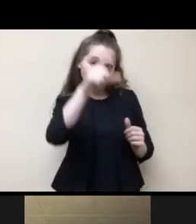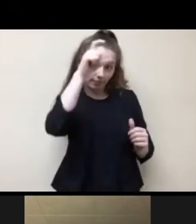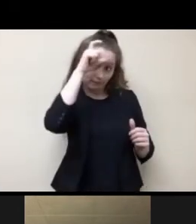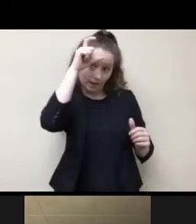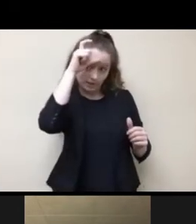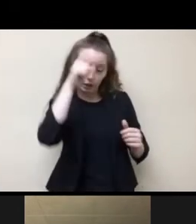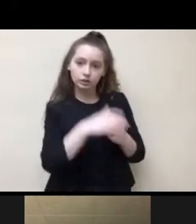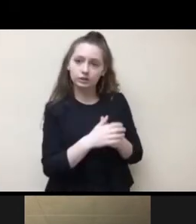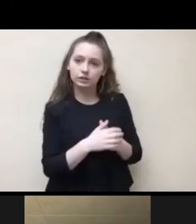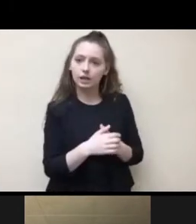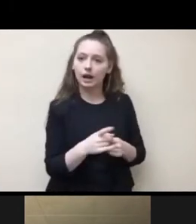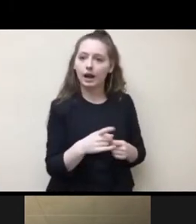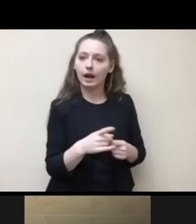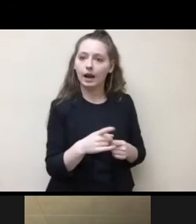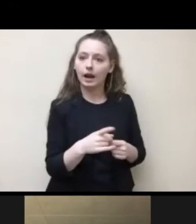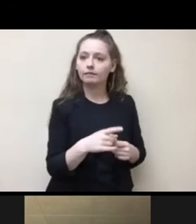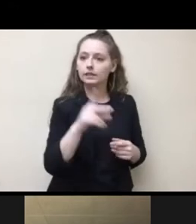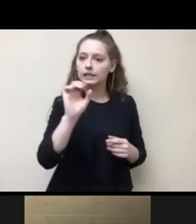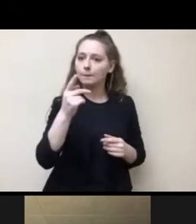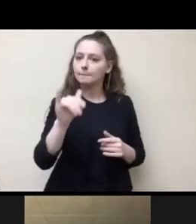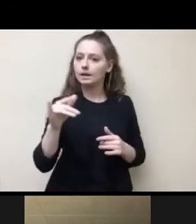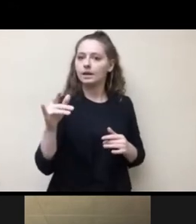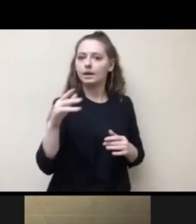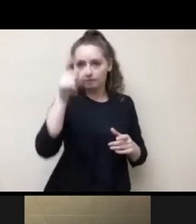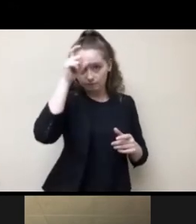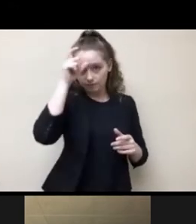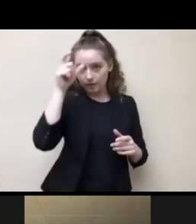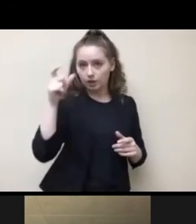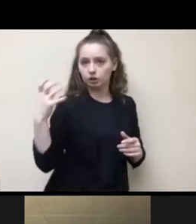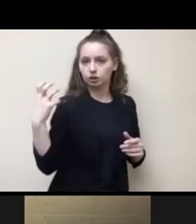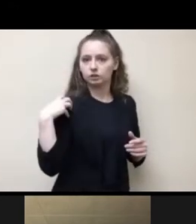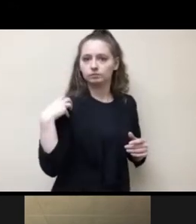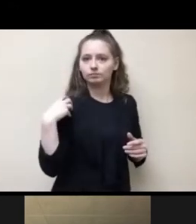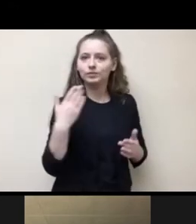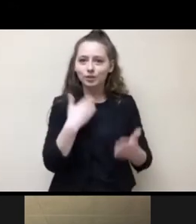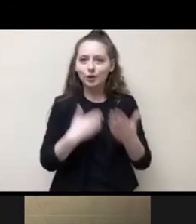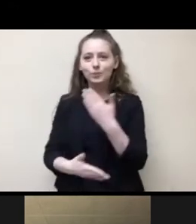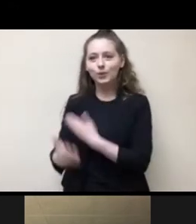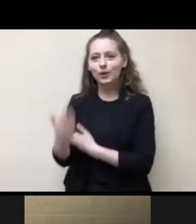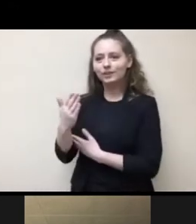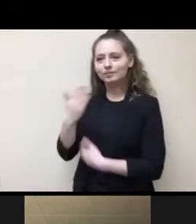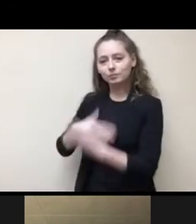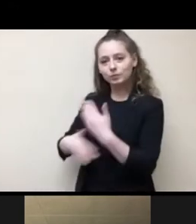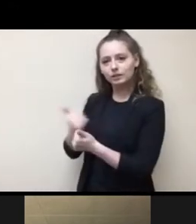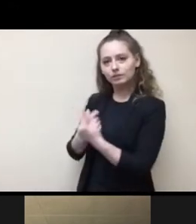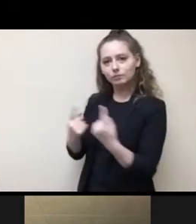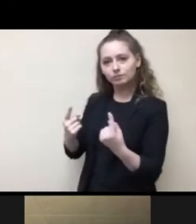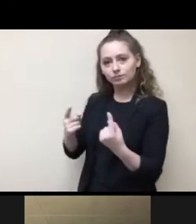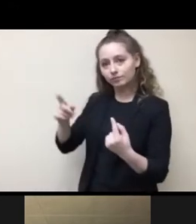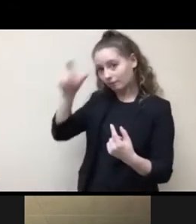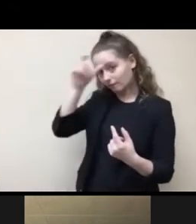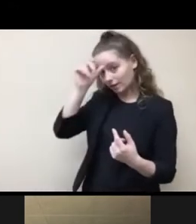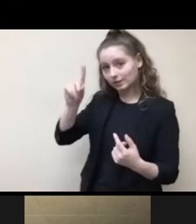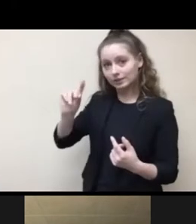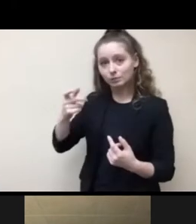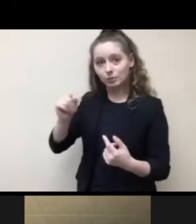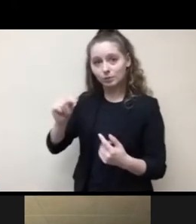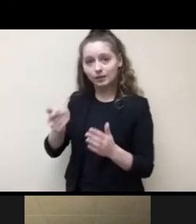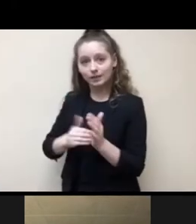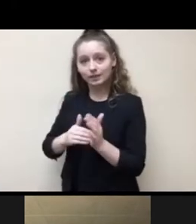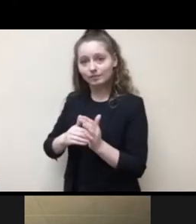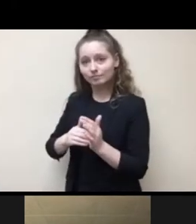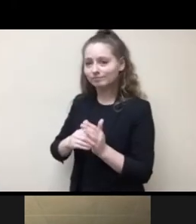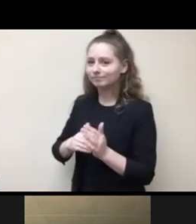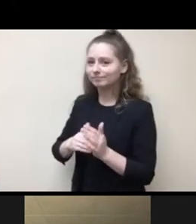Deputy Fire Chief Kevin Margraff here. How you doing? Good morning, Mayor. Good morning, everybody. Fire Department again. Pleased to report we're doing